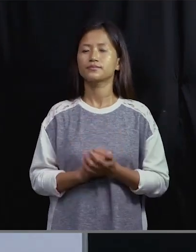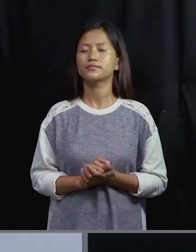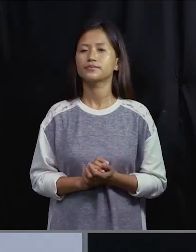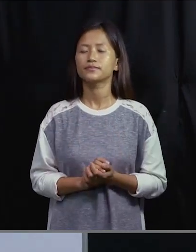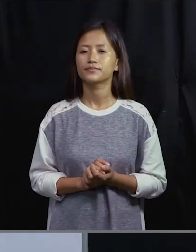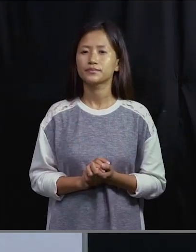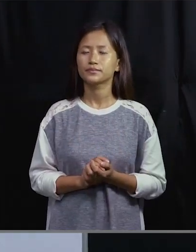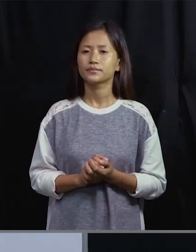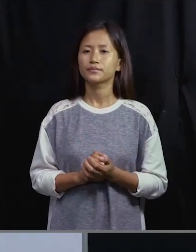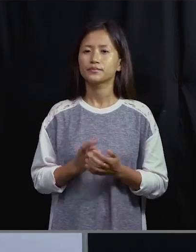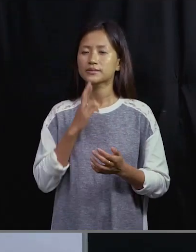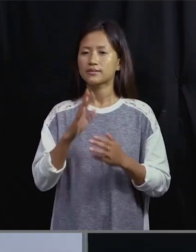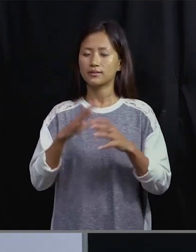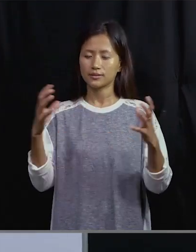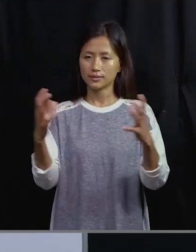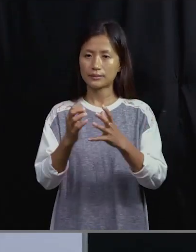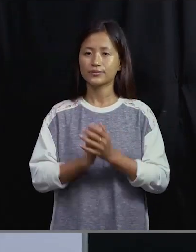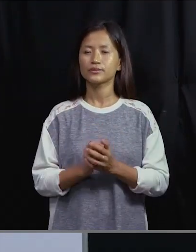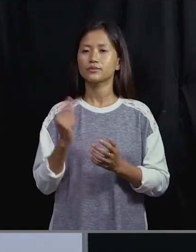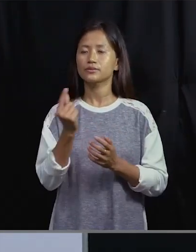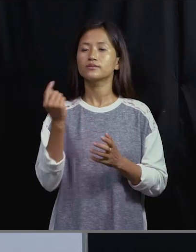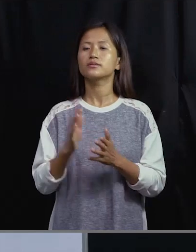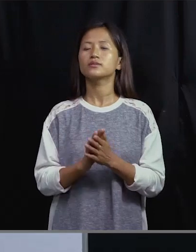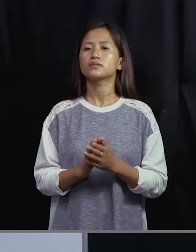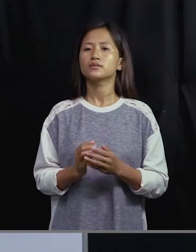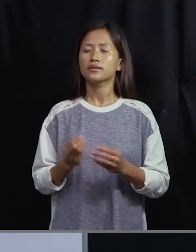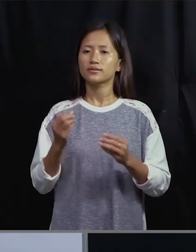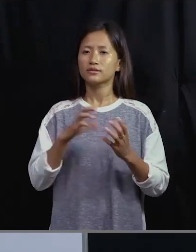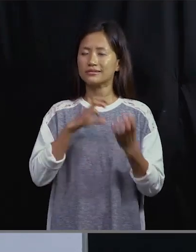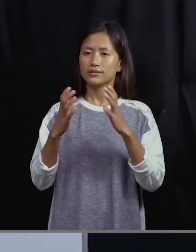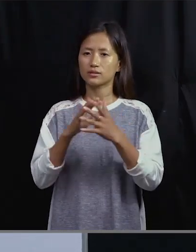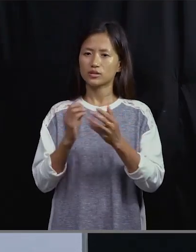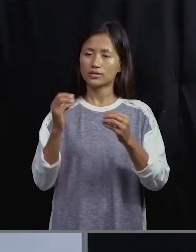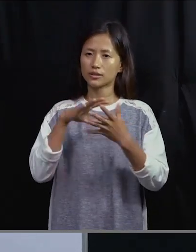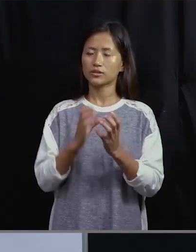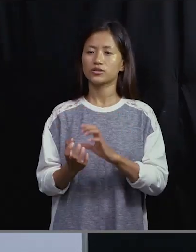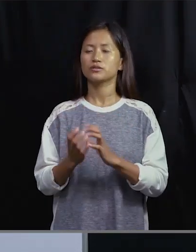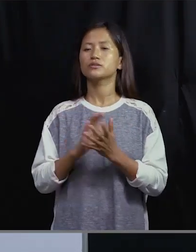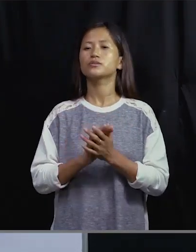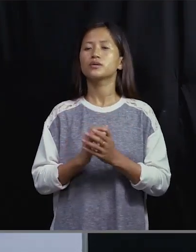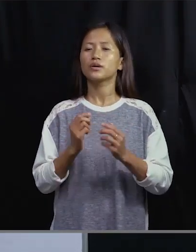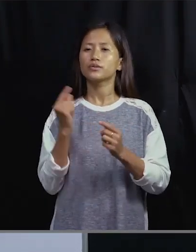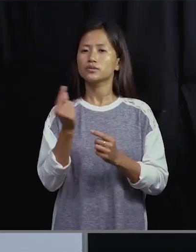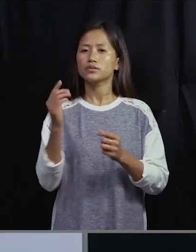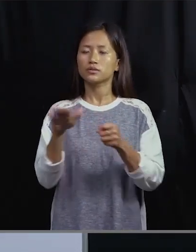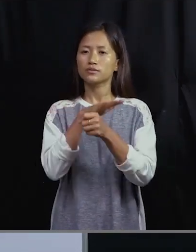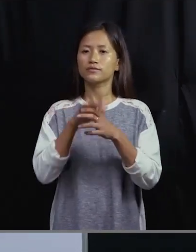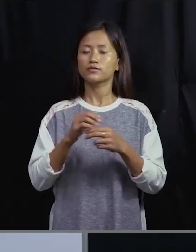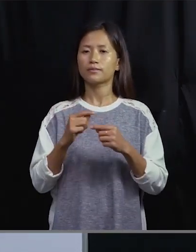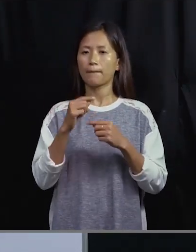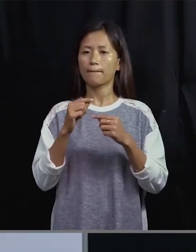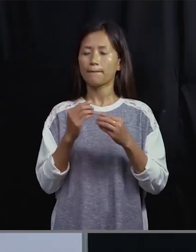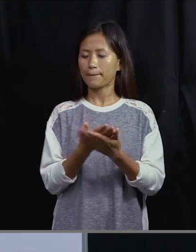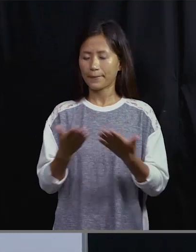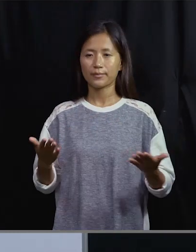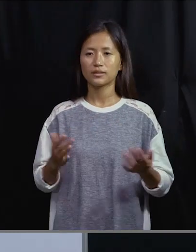different industry are assembled and used and convert it into a useful product. Just an example